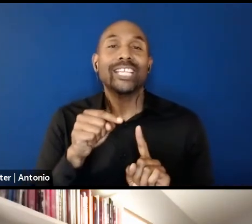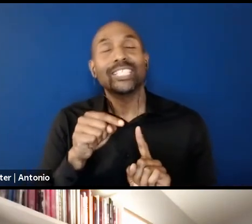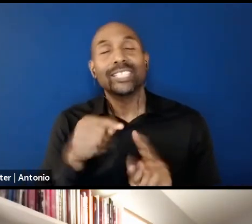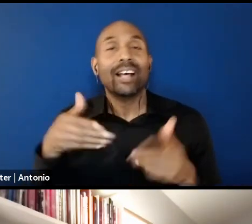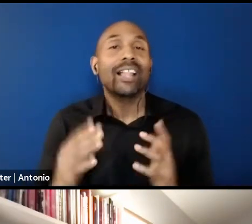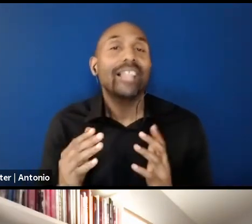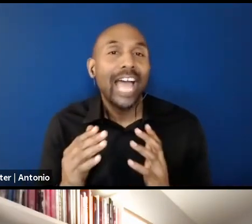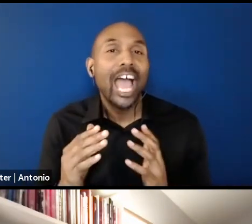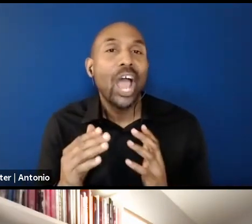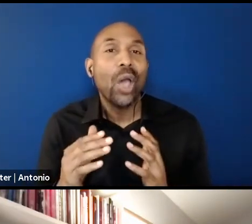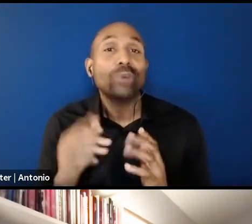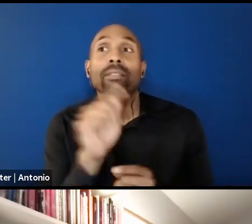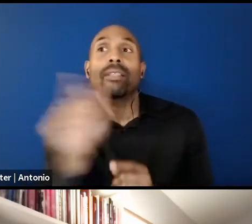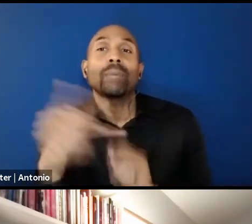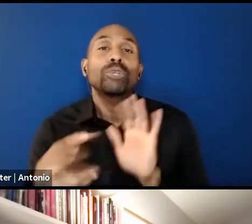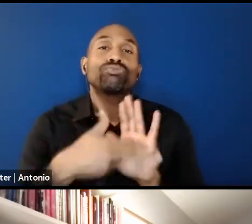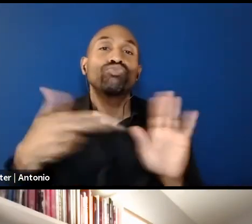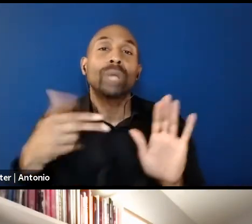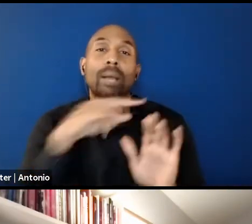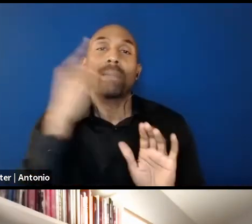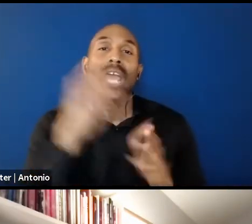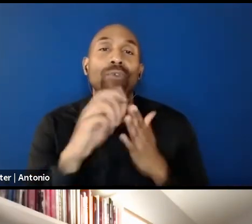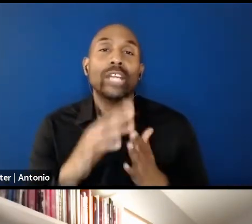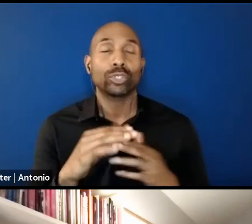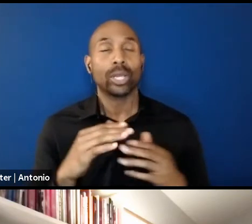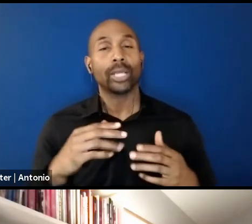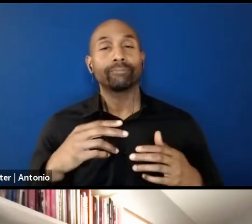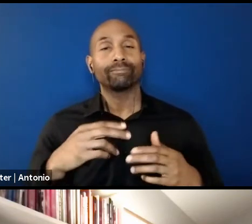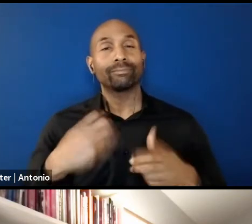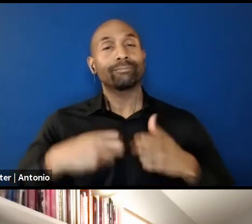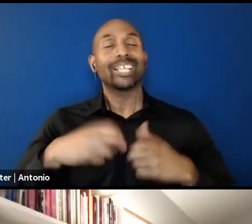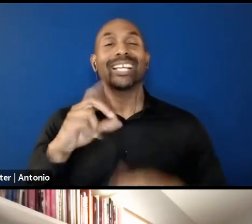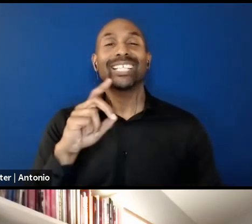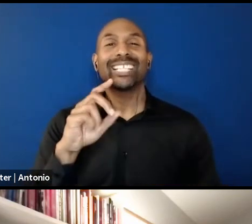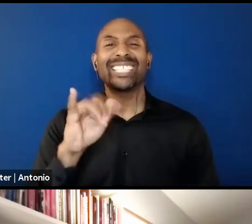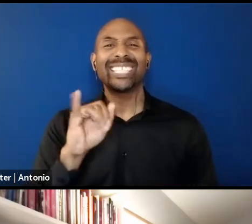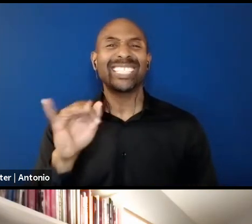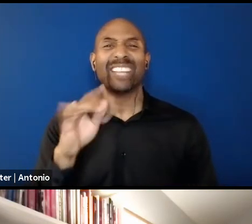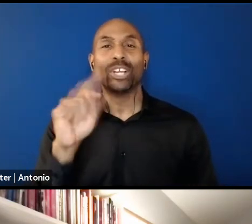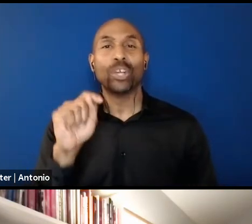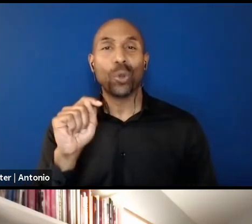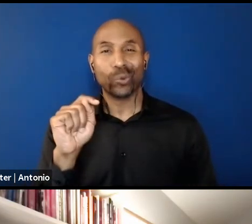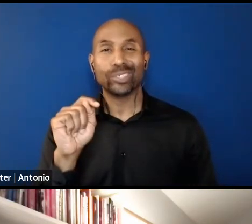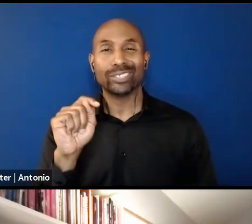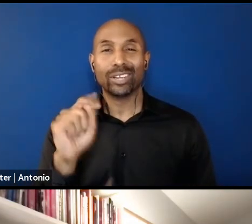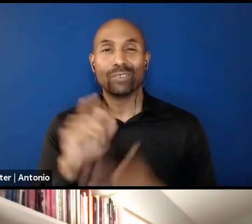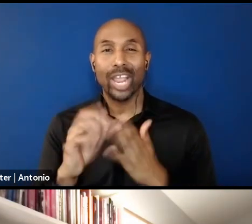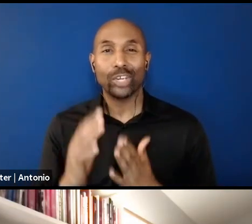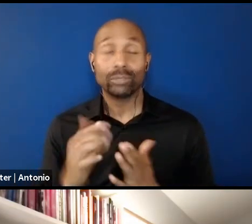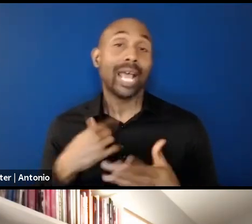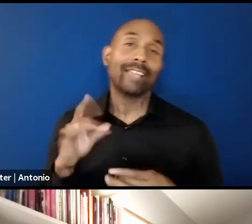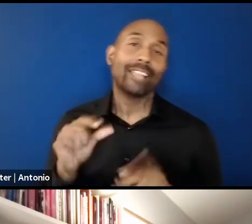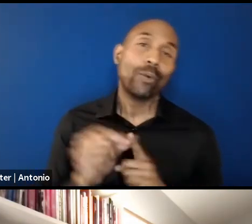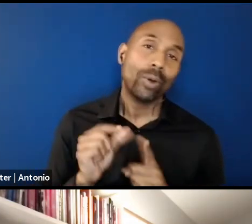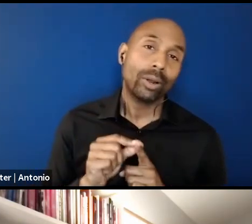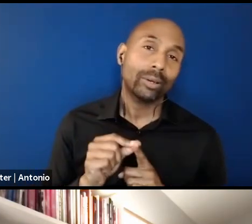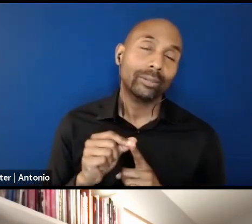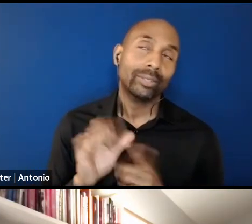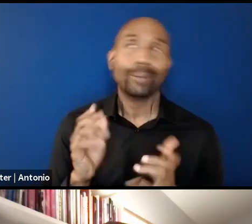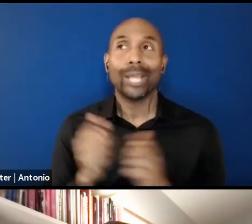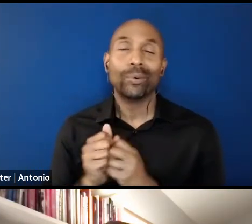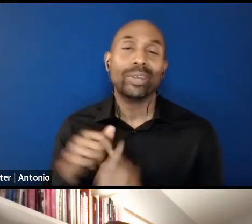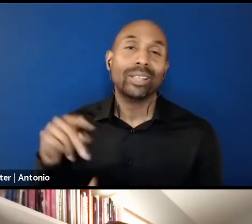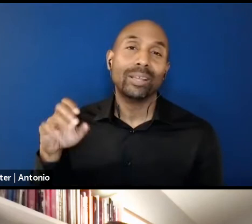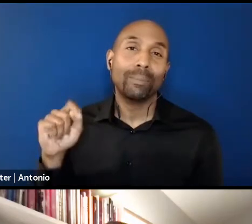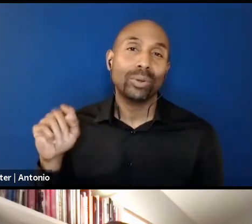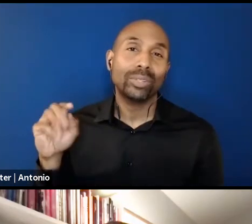term postmodern, yeah, whatever that means, and experimental. Difficult because I hear in that word difficult,